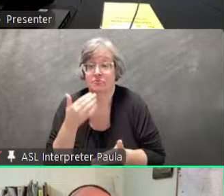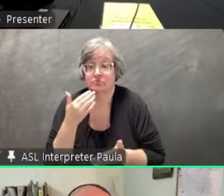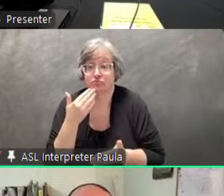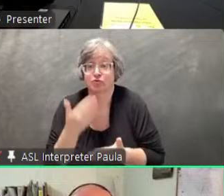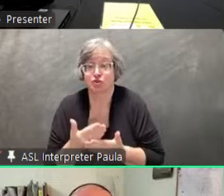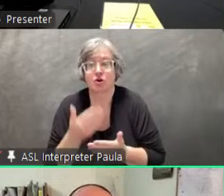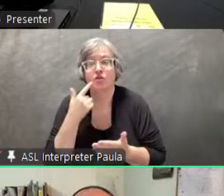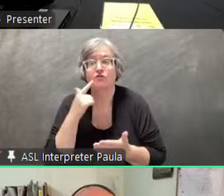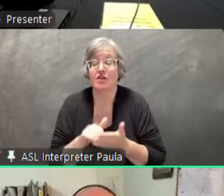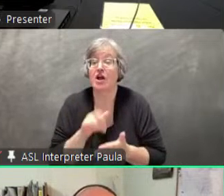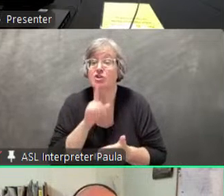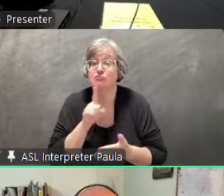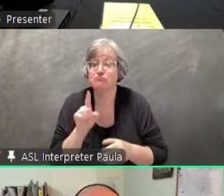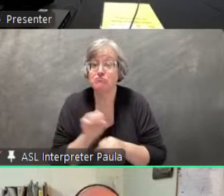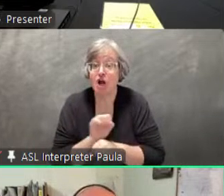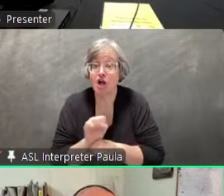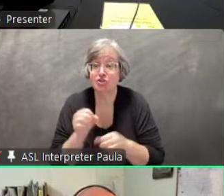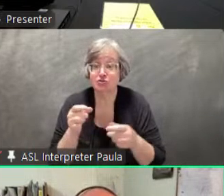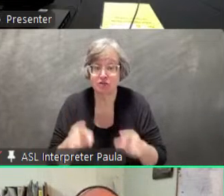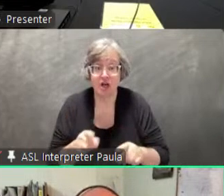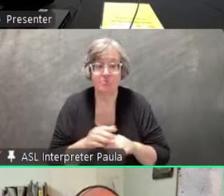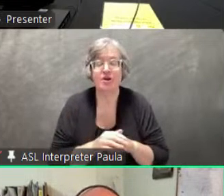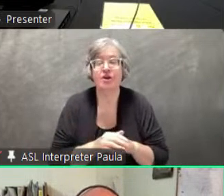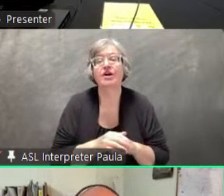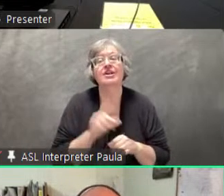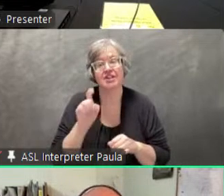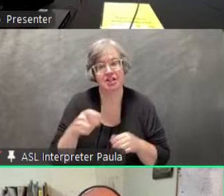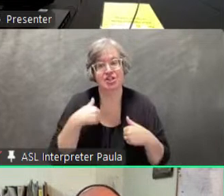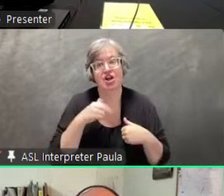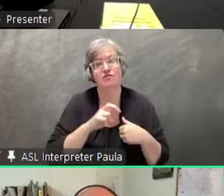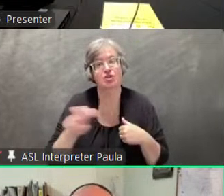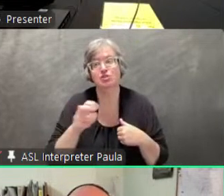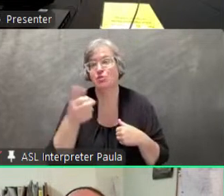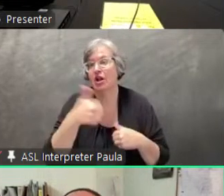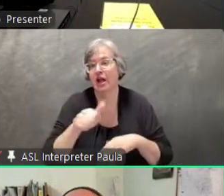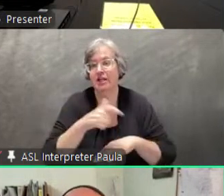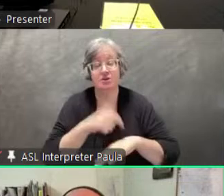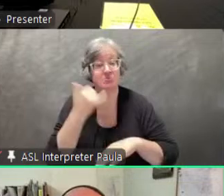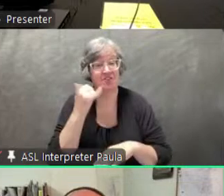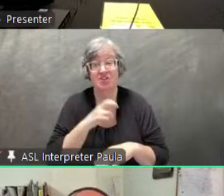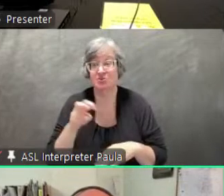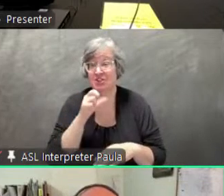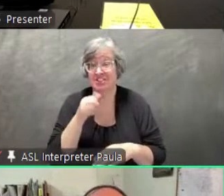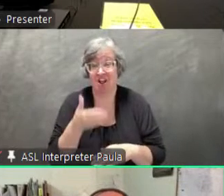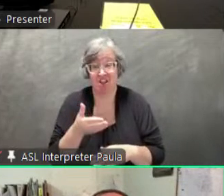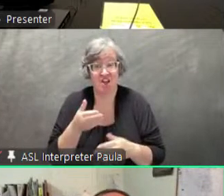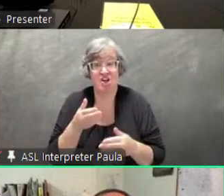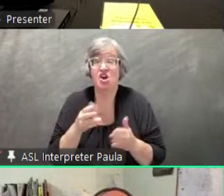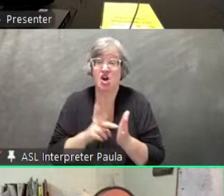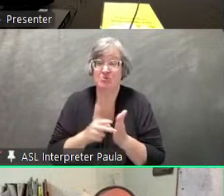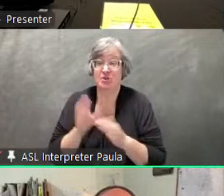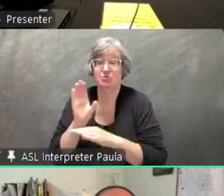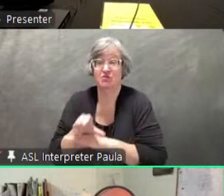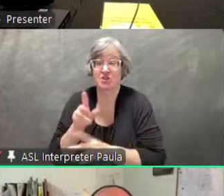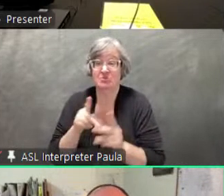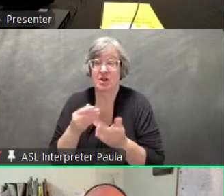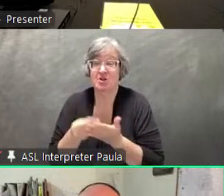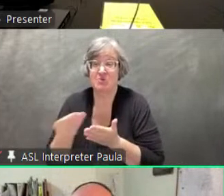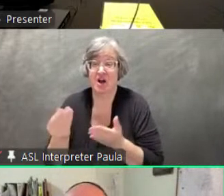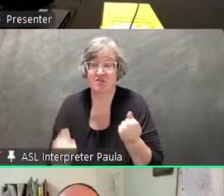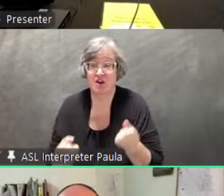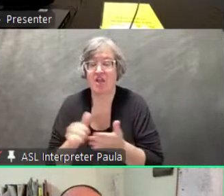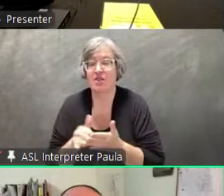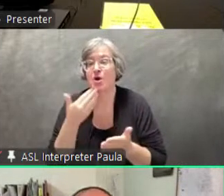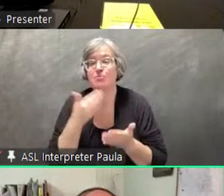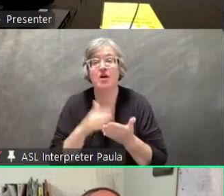to be practical, transit has to be there whenever they need it. And if it isn't, we're forcing more of them to buy cars, which is bad for the